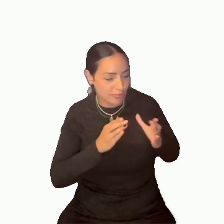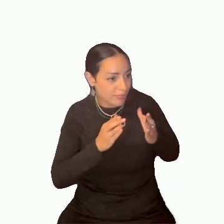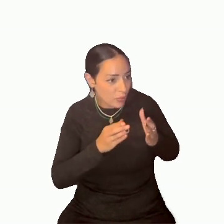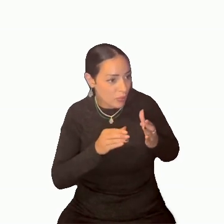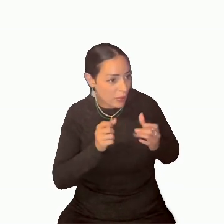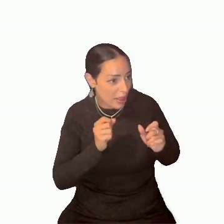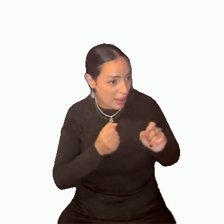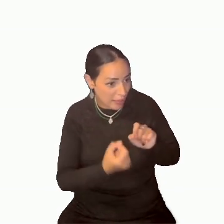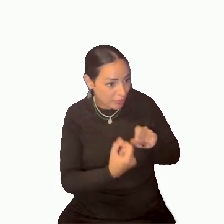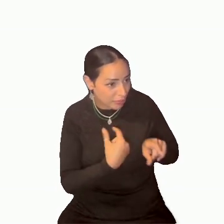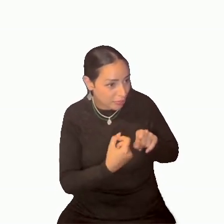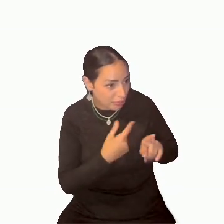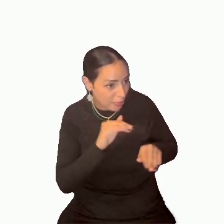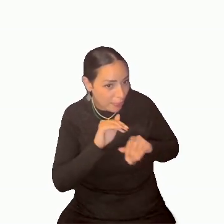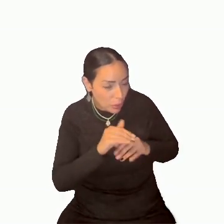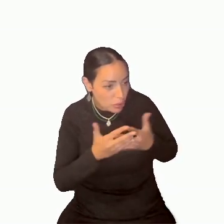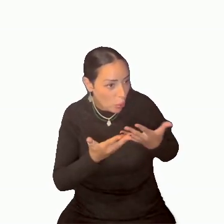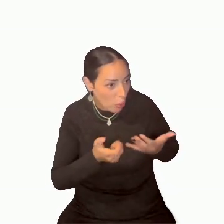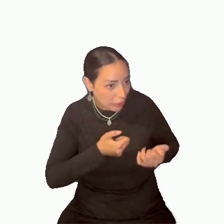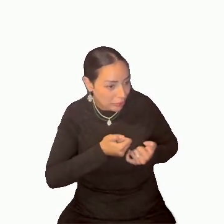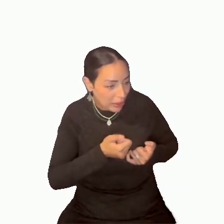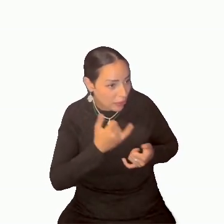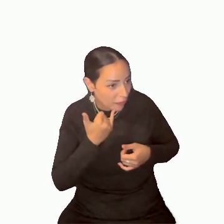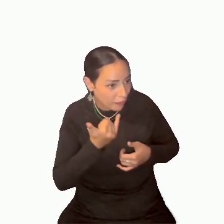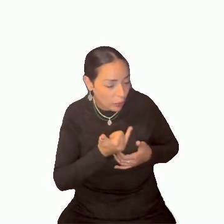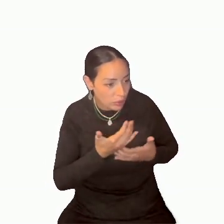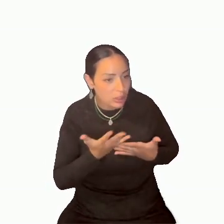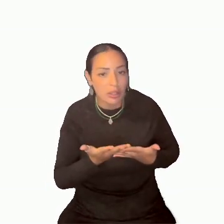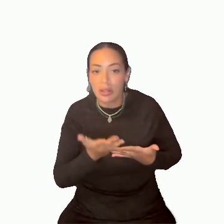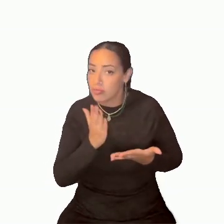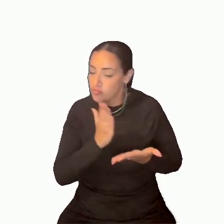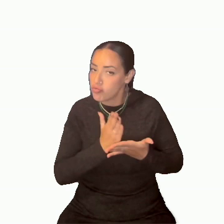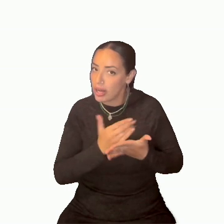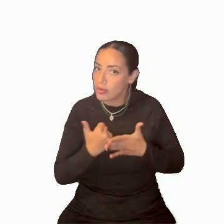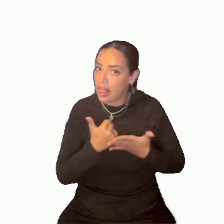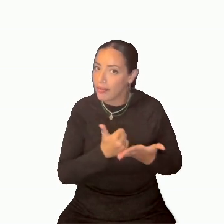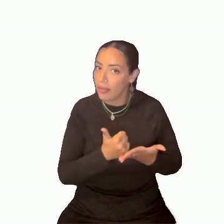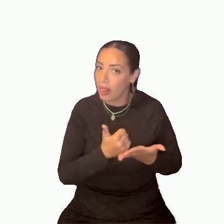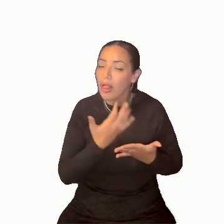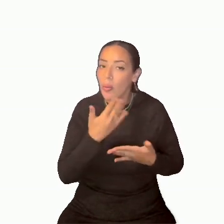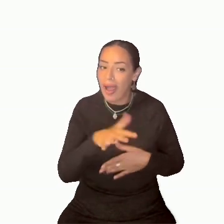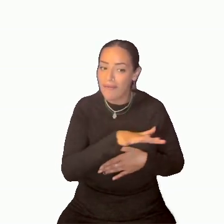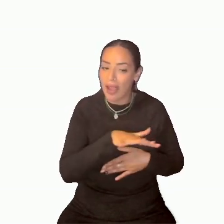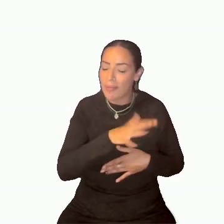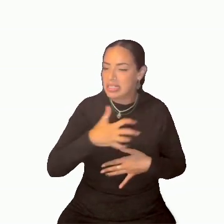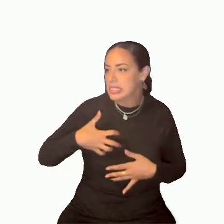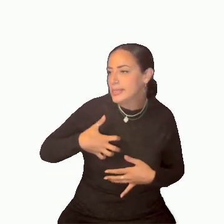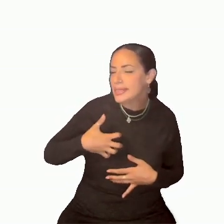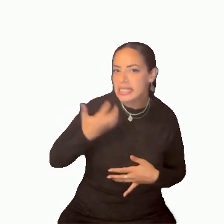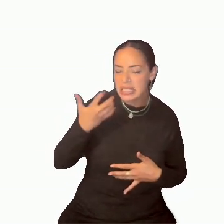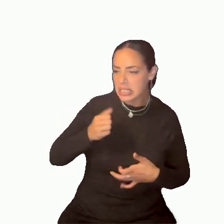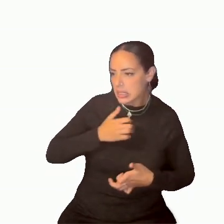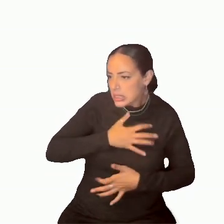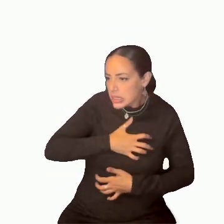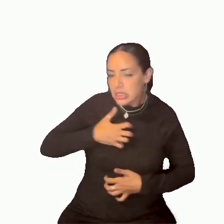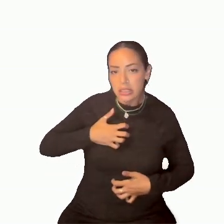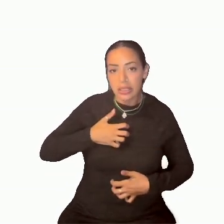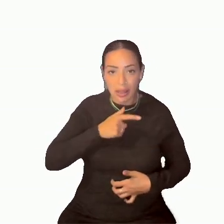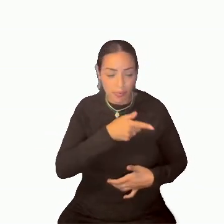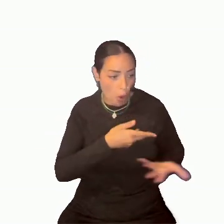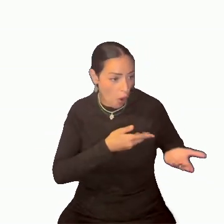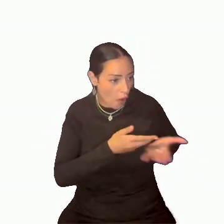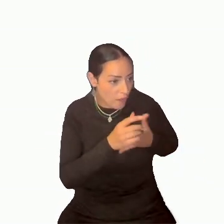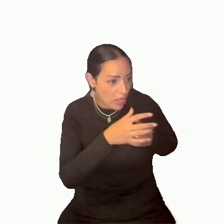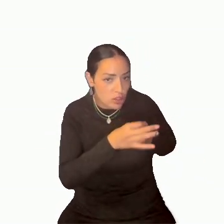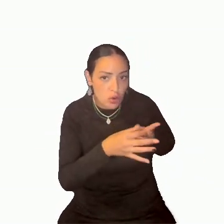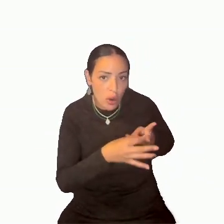offer these choices, it did make a difference, particularly when bereaved family members were angry and distressed. Offering these choices was just